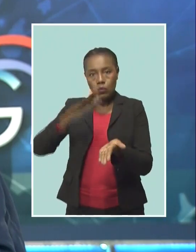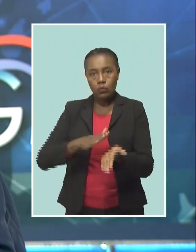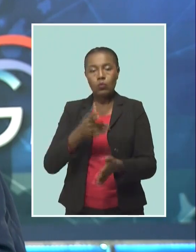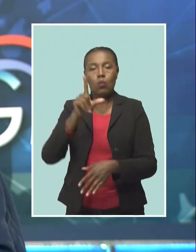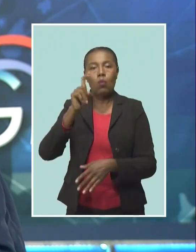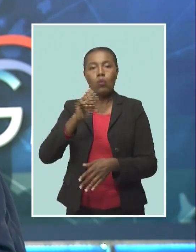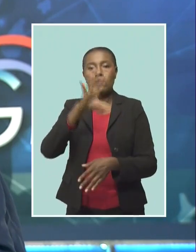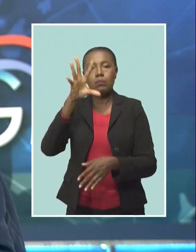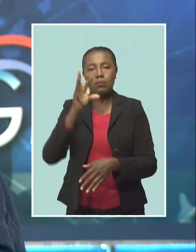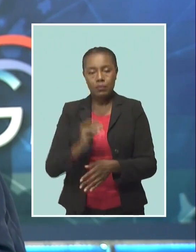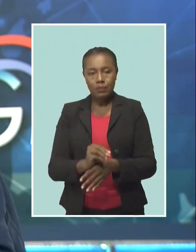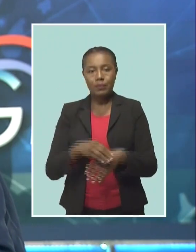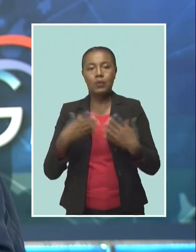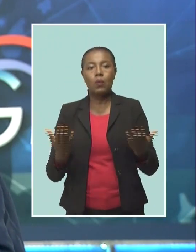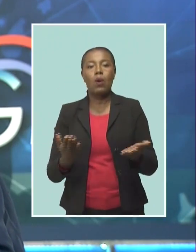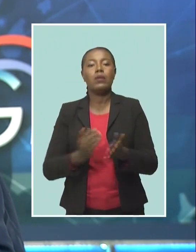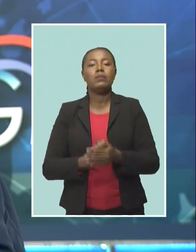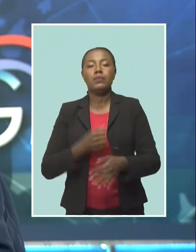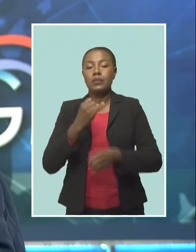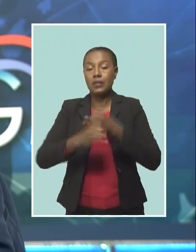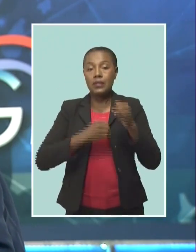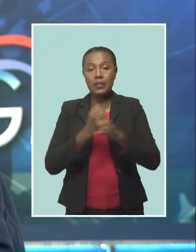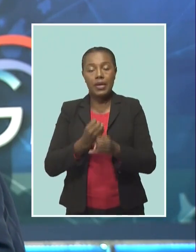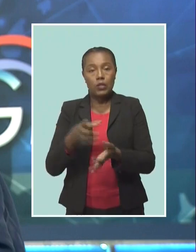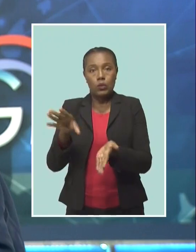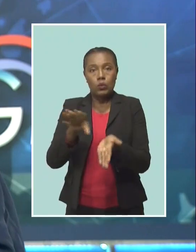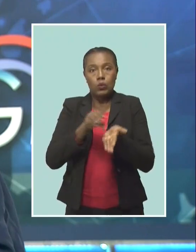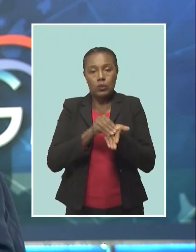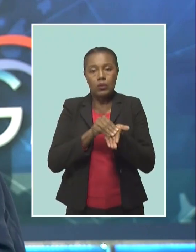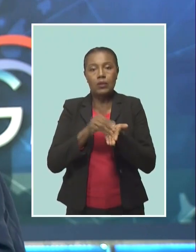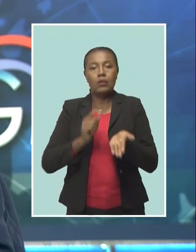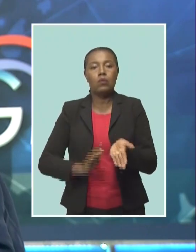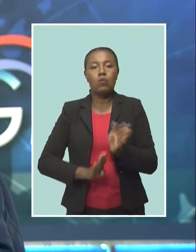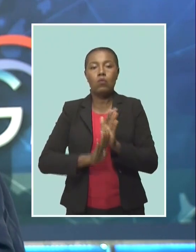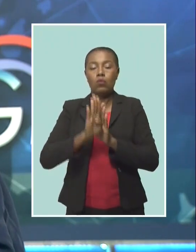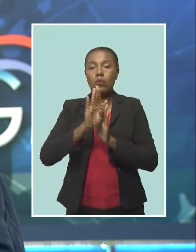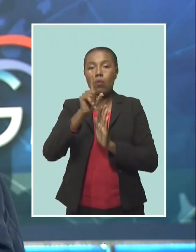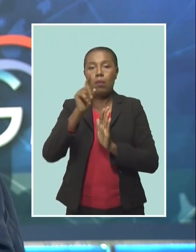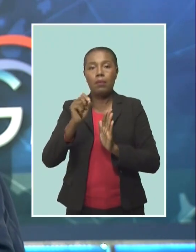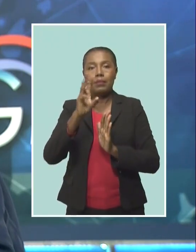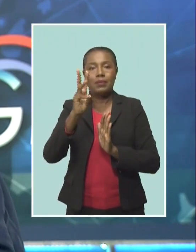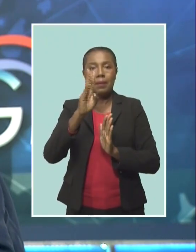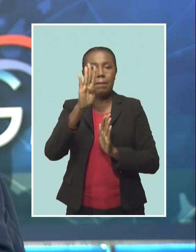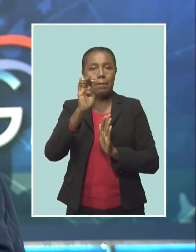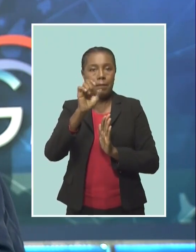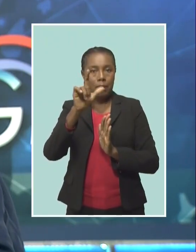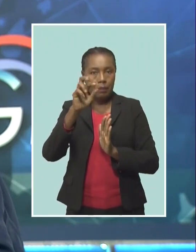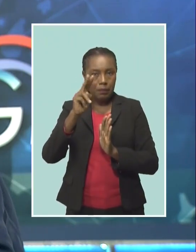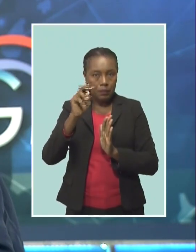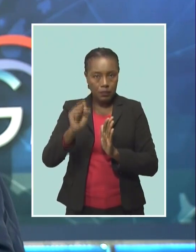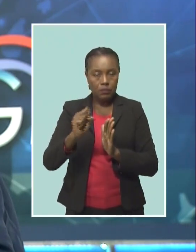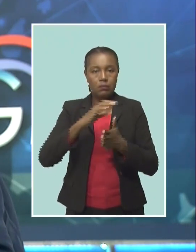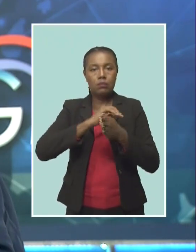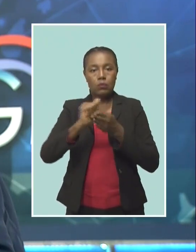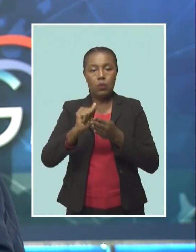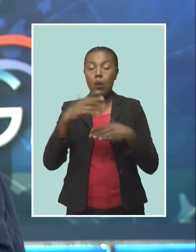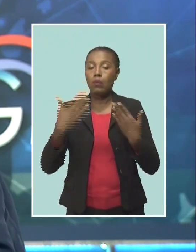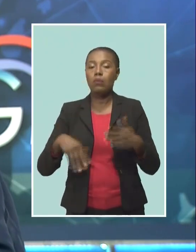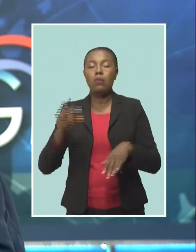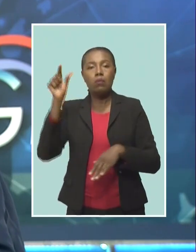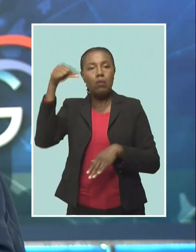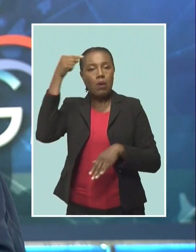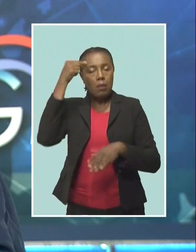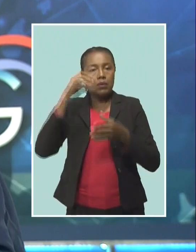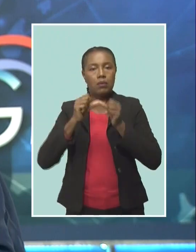US $1.6 billion. And according to the statement, the Barbados government remains committed to reducing that figure